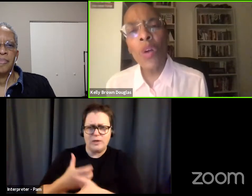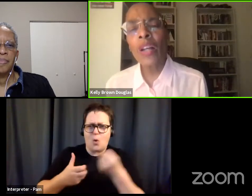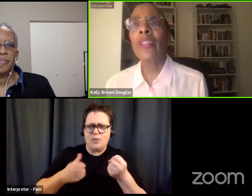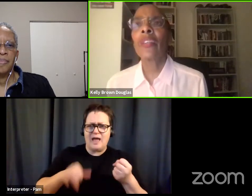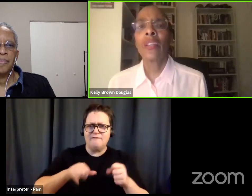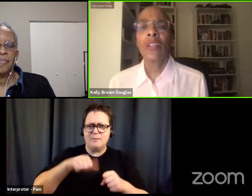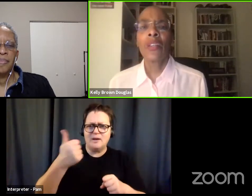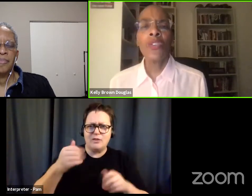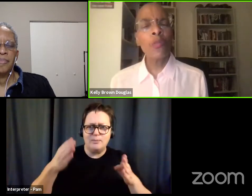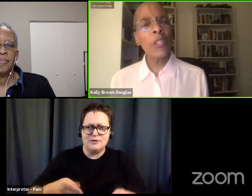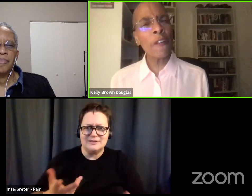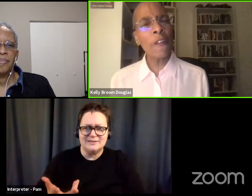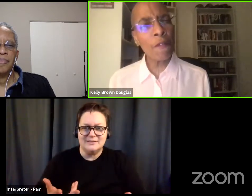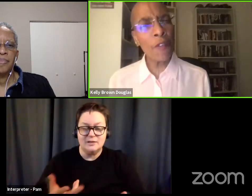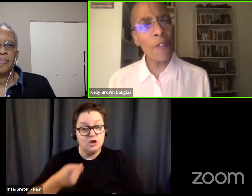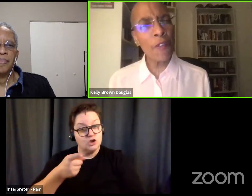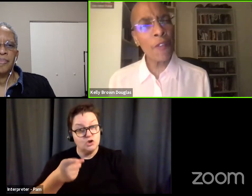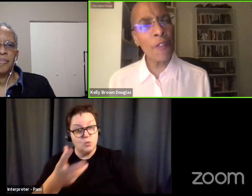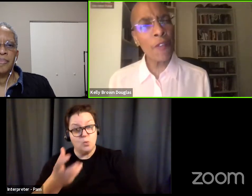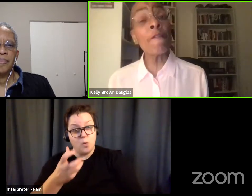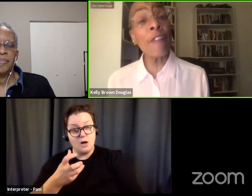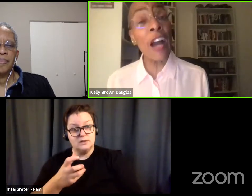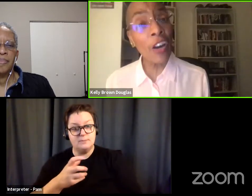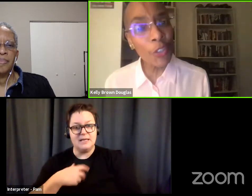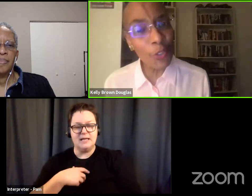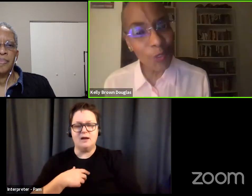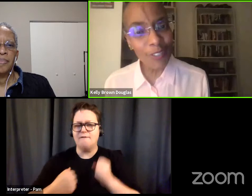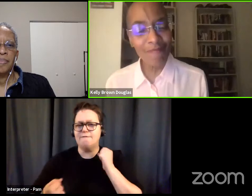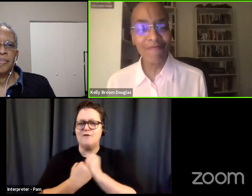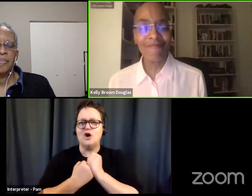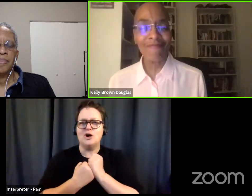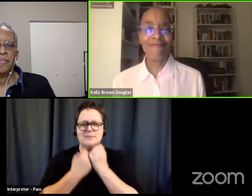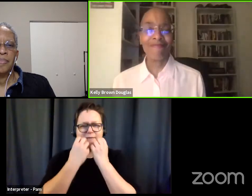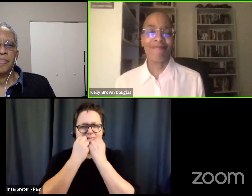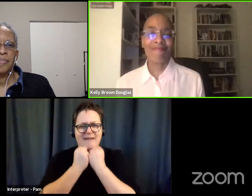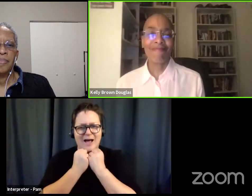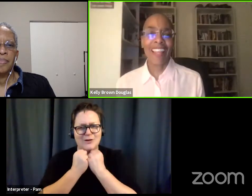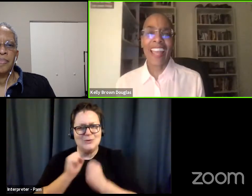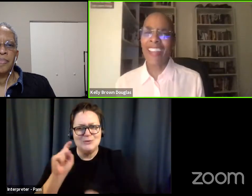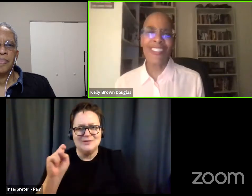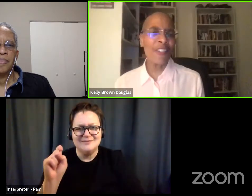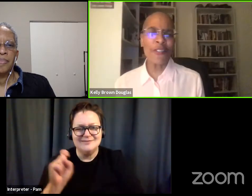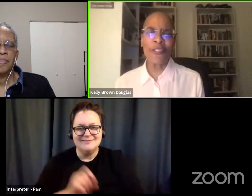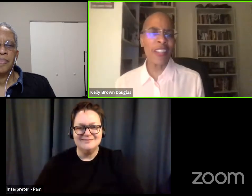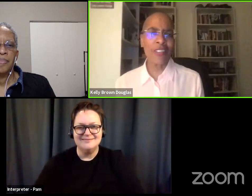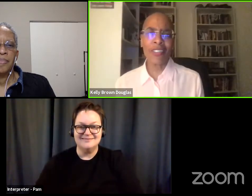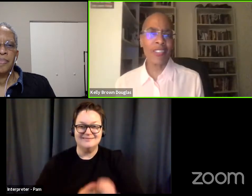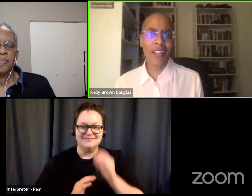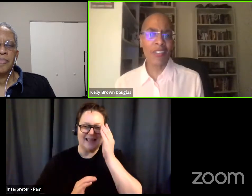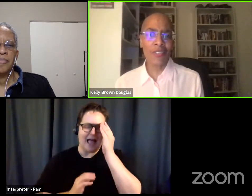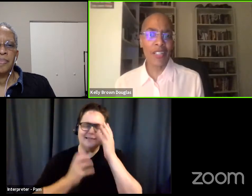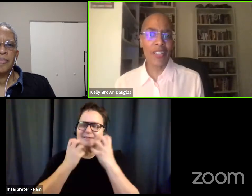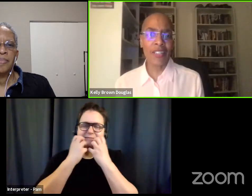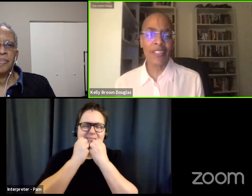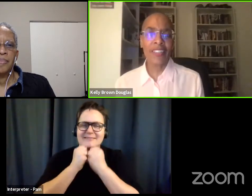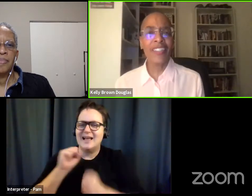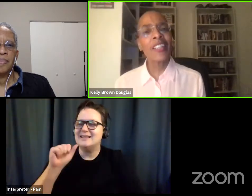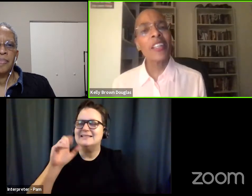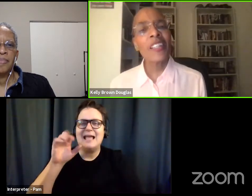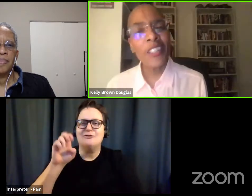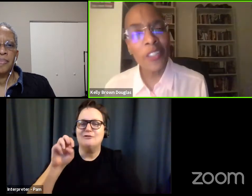Do you want to be affirmed and valued as a sacred child of